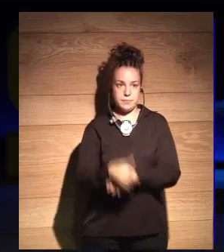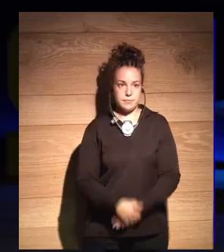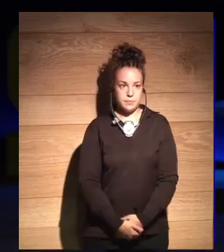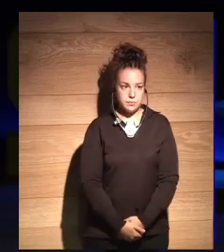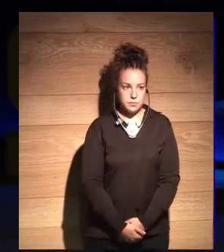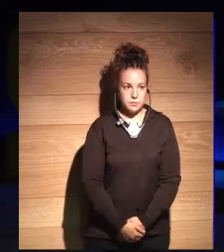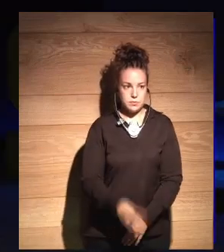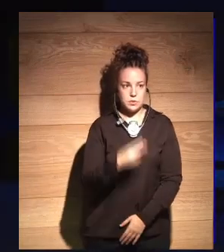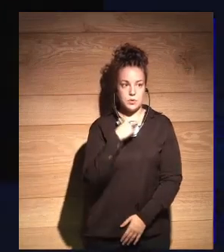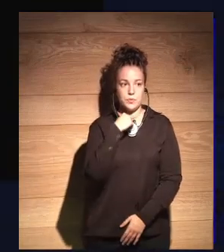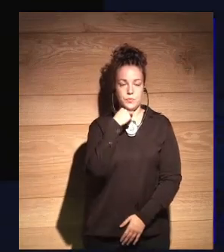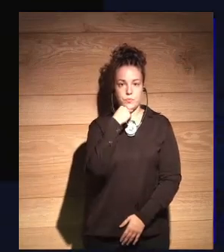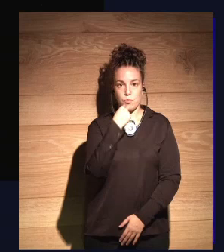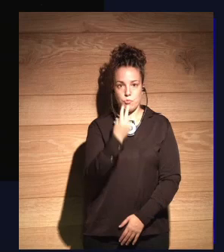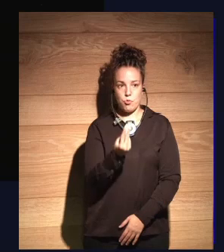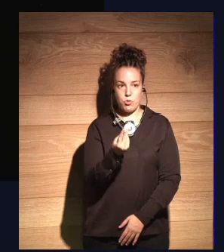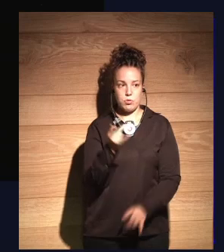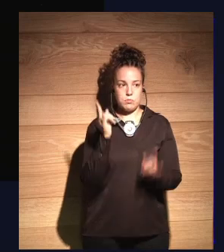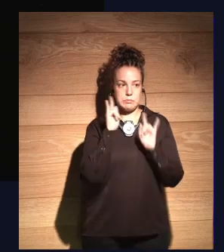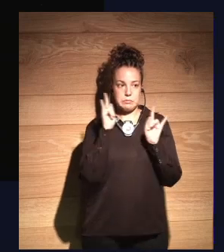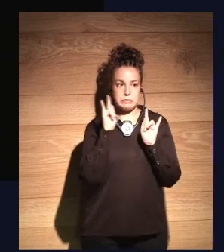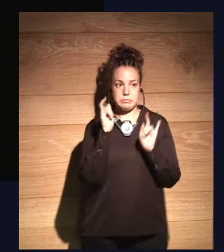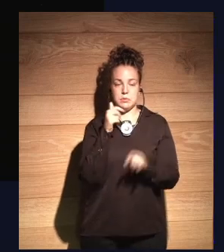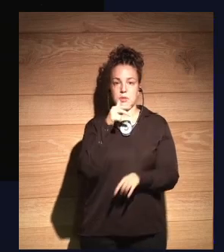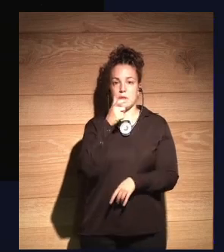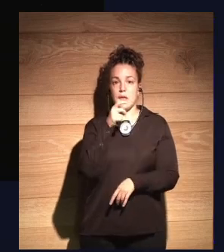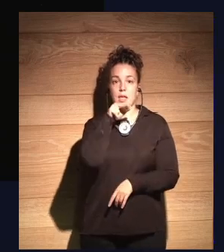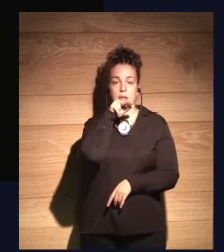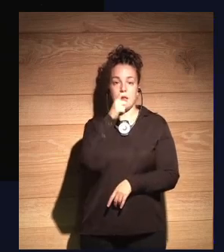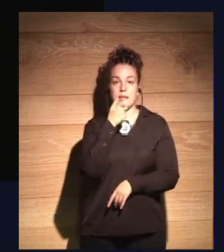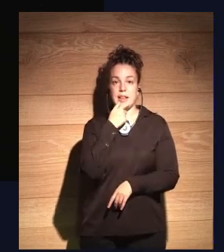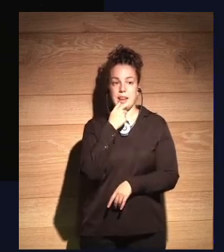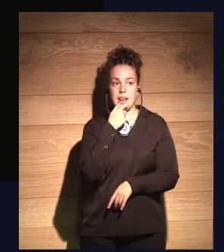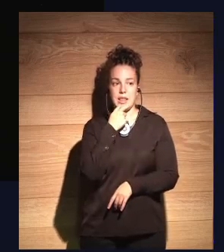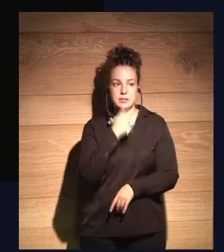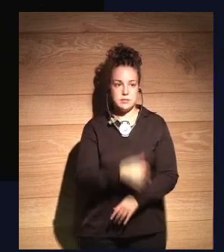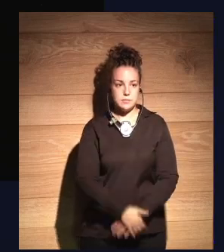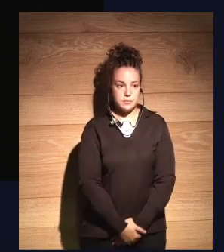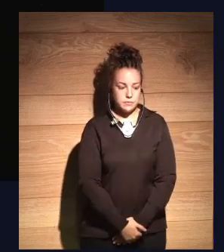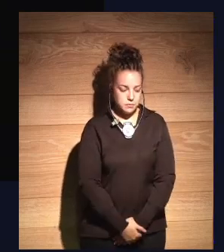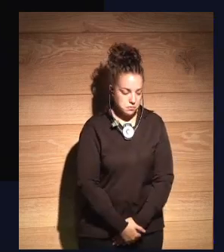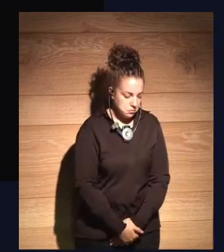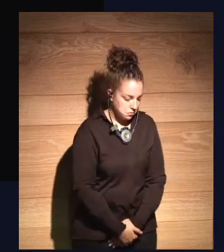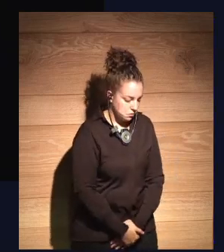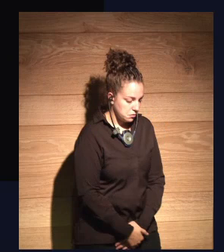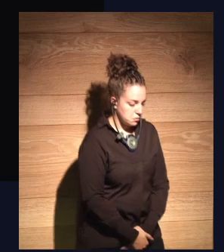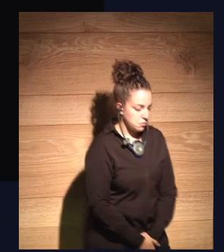My little Icelandic purse and my undergarments, they are an extension of what comes from inside